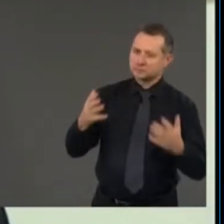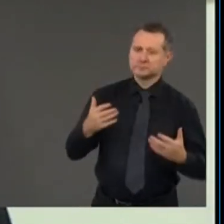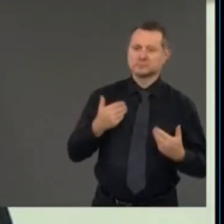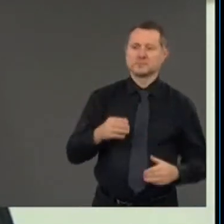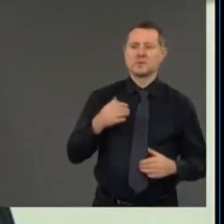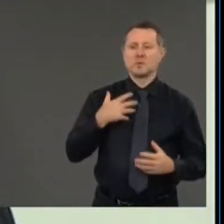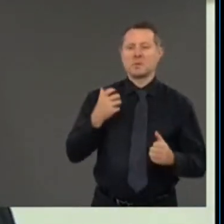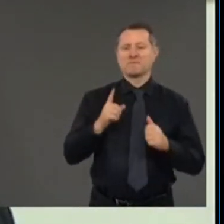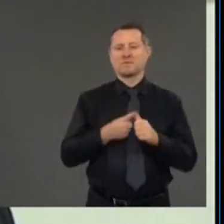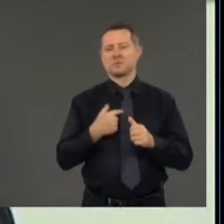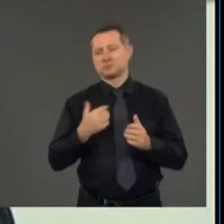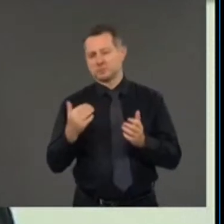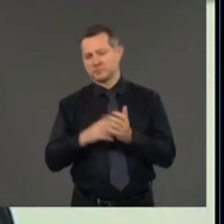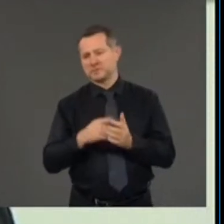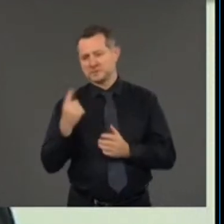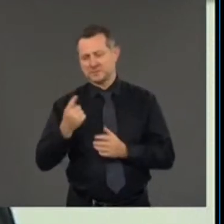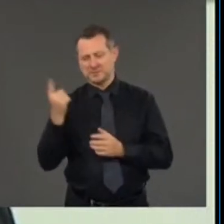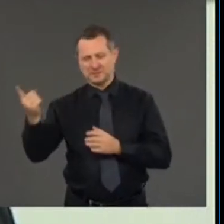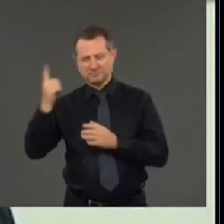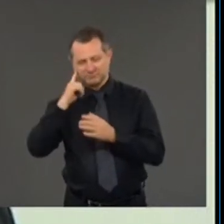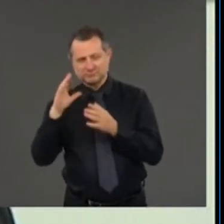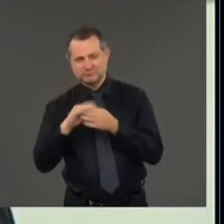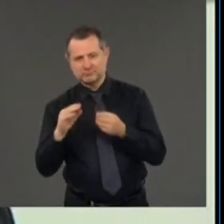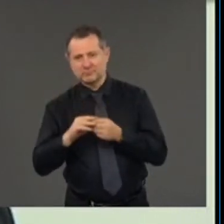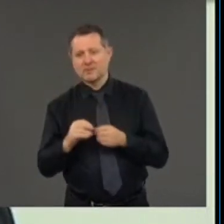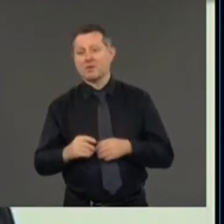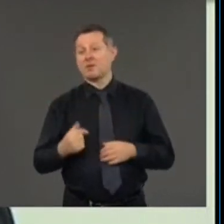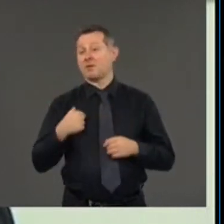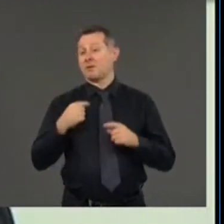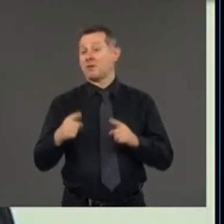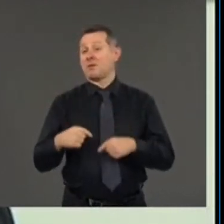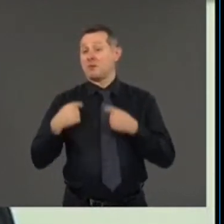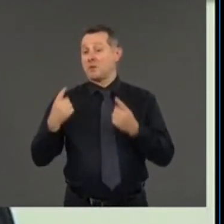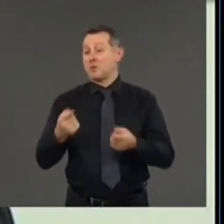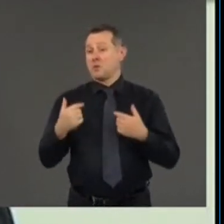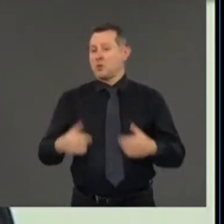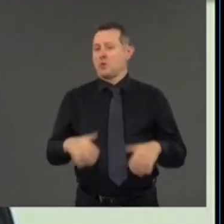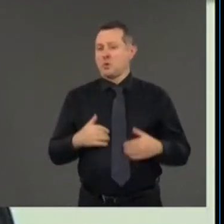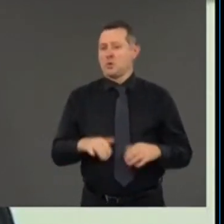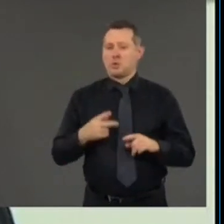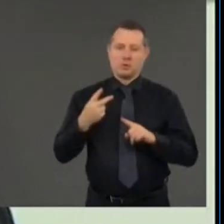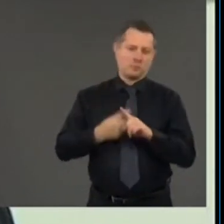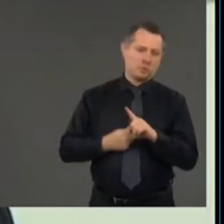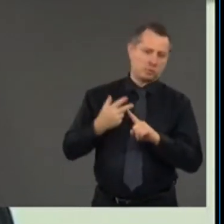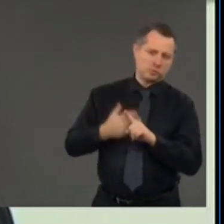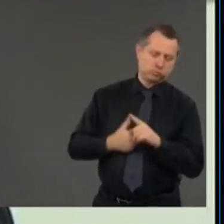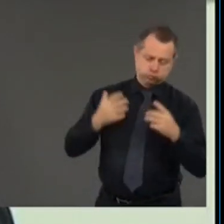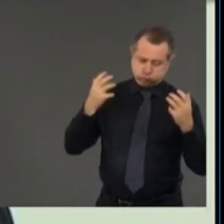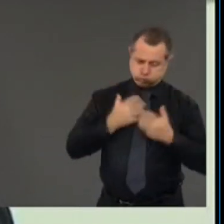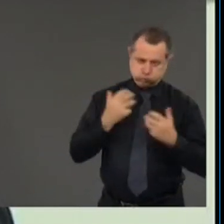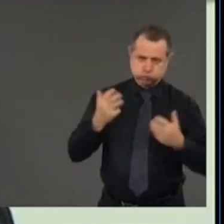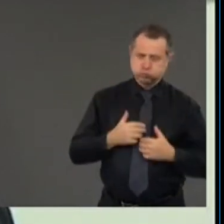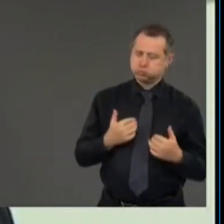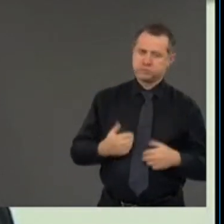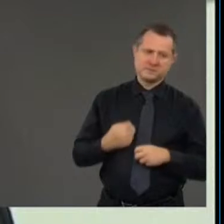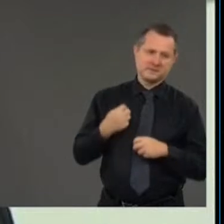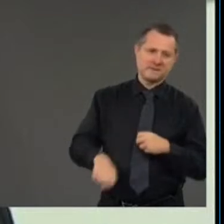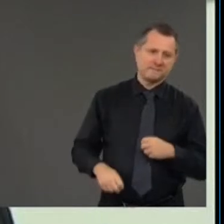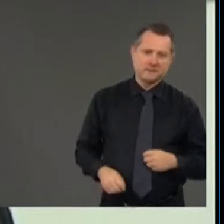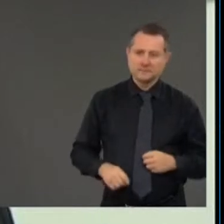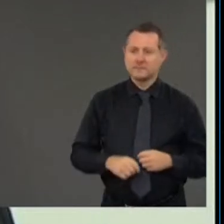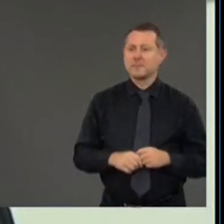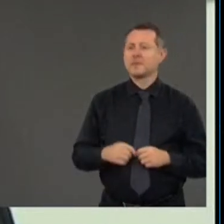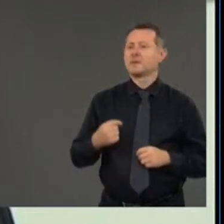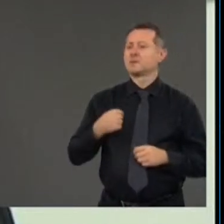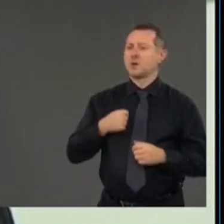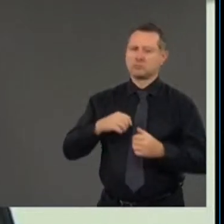said, that you know, we've been through a very interesting couple of months, and I also want to compliment all of